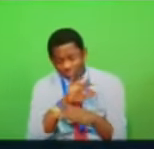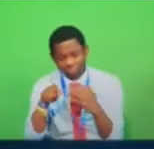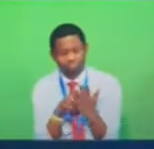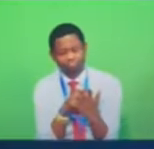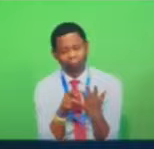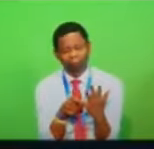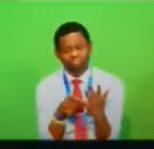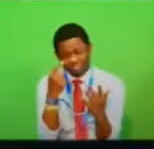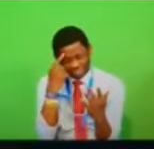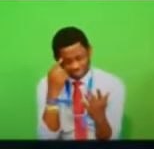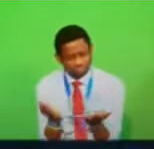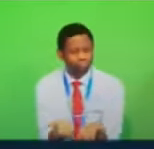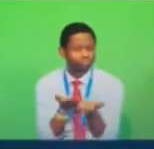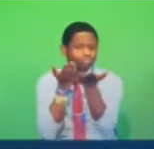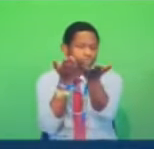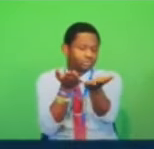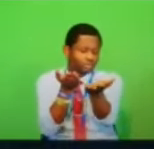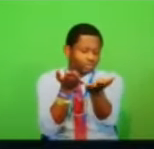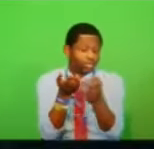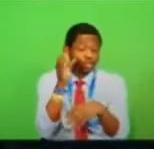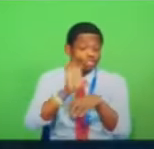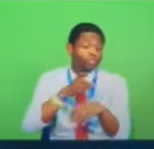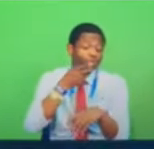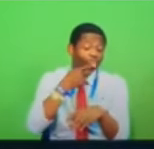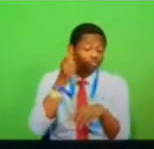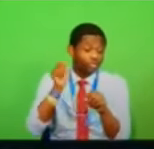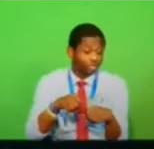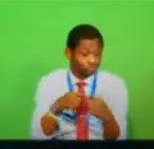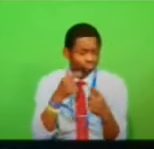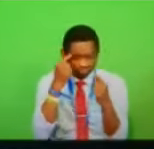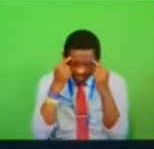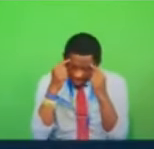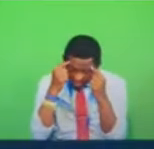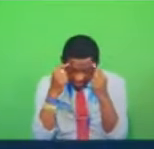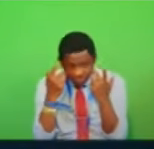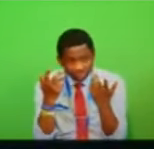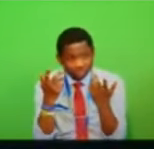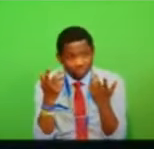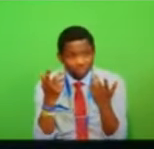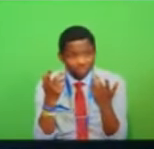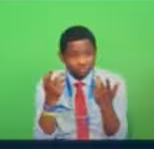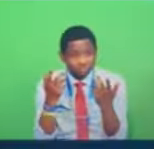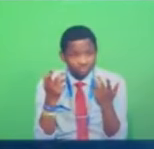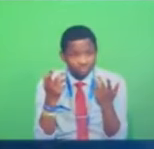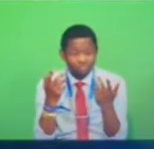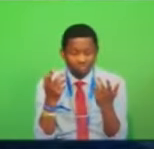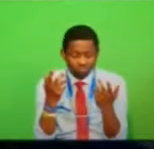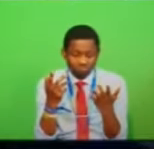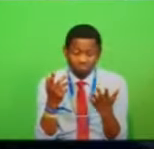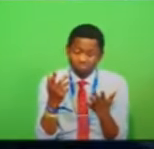propose, if the Church of Pentecost could consider producing a critical